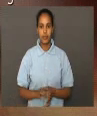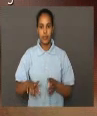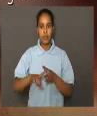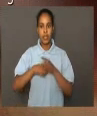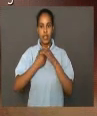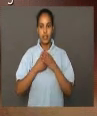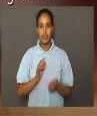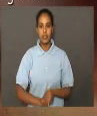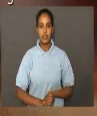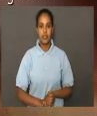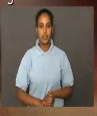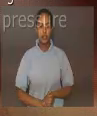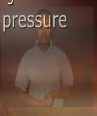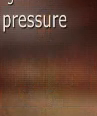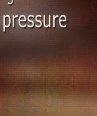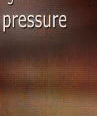Begin.